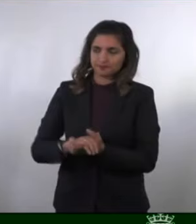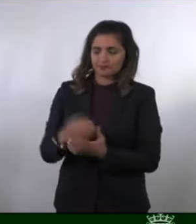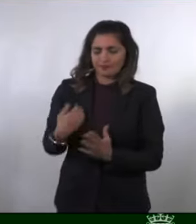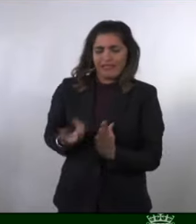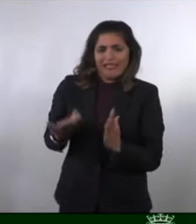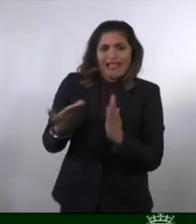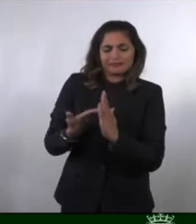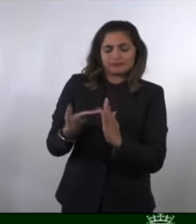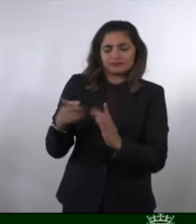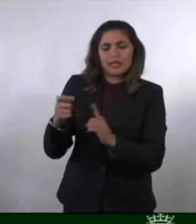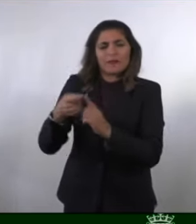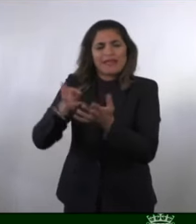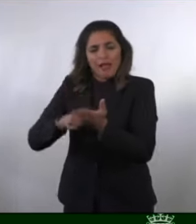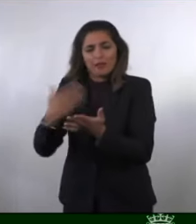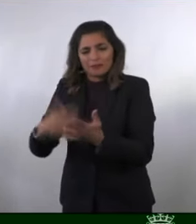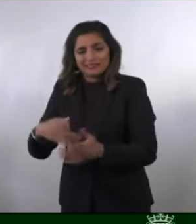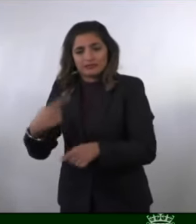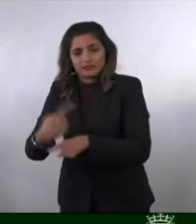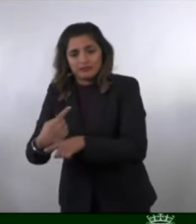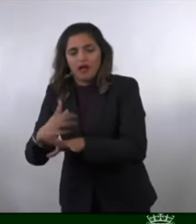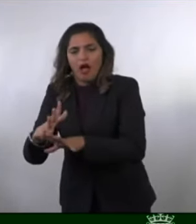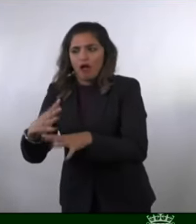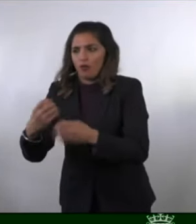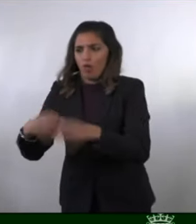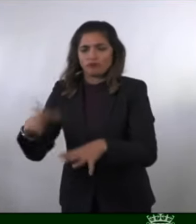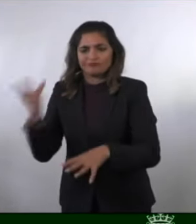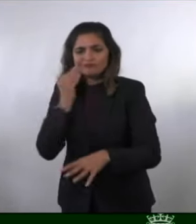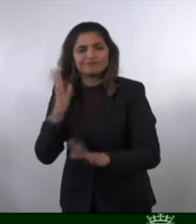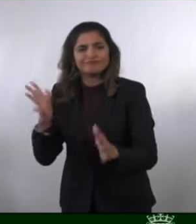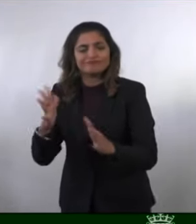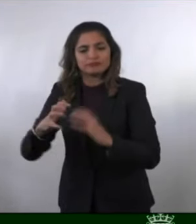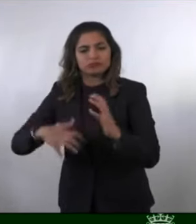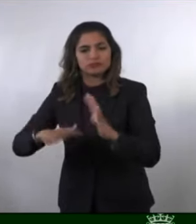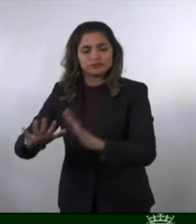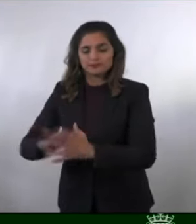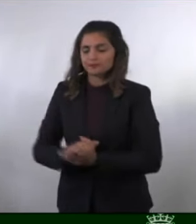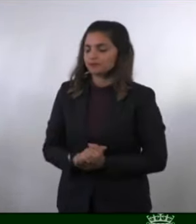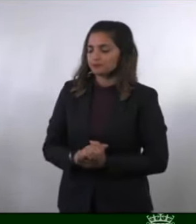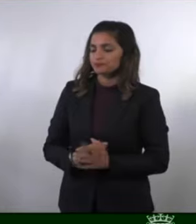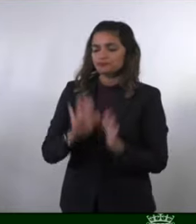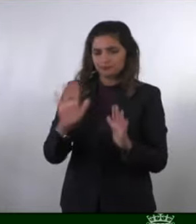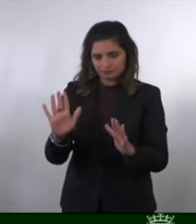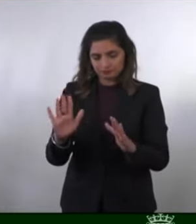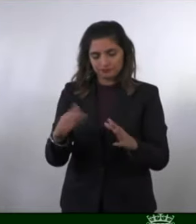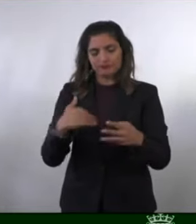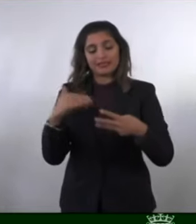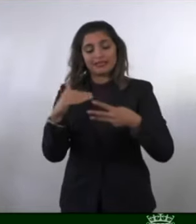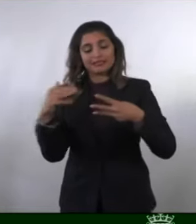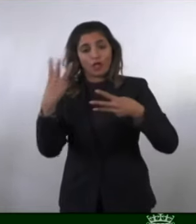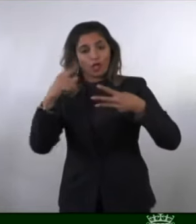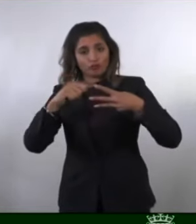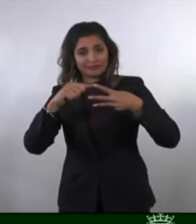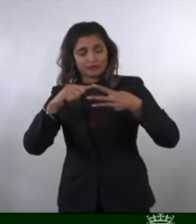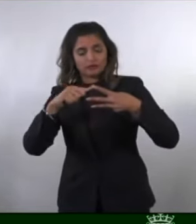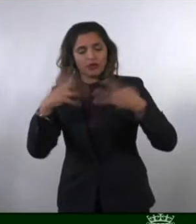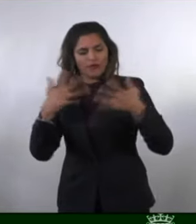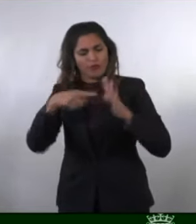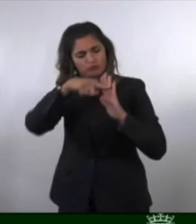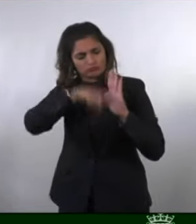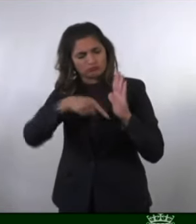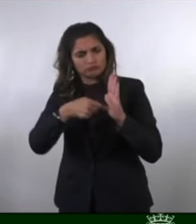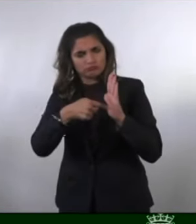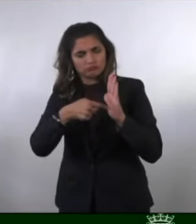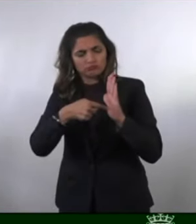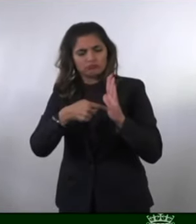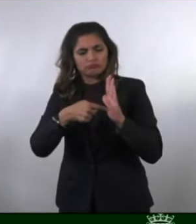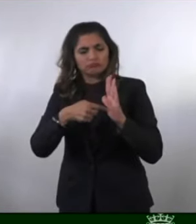lost the audio, is that while the Tier 3 restrictions that have been set out are less stringent